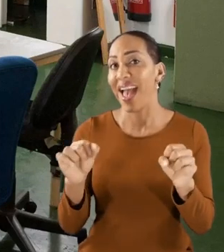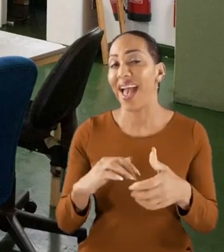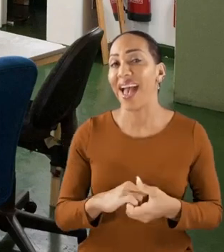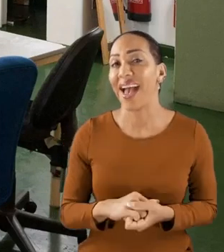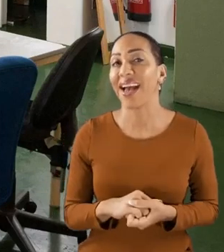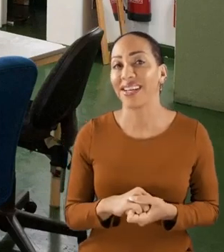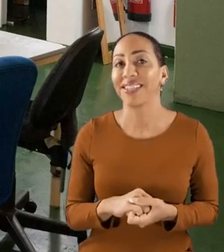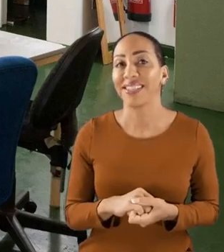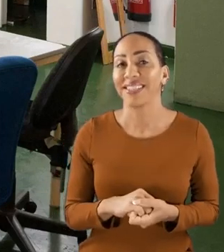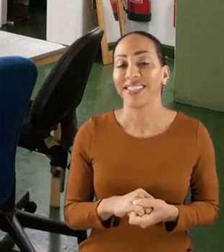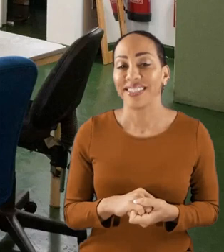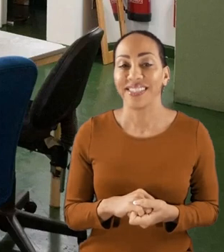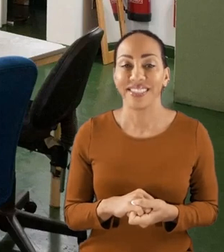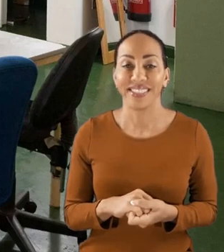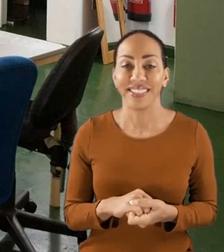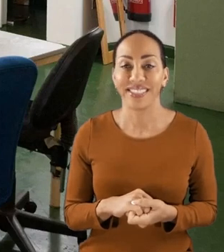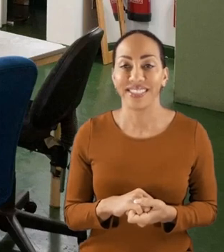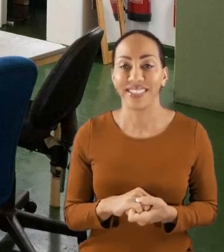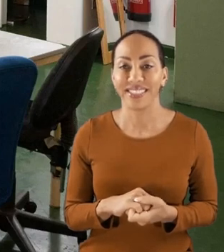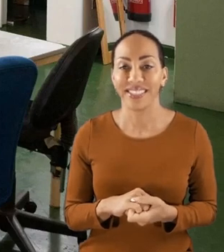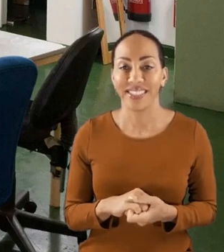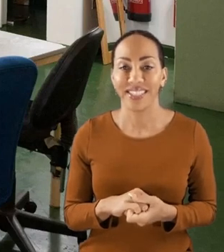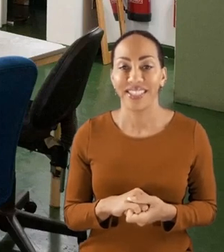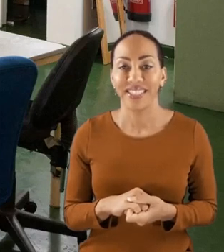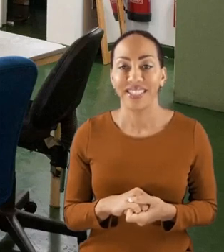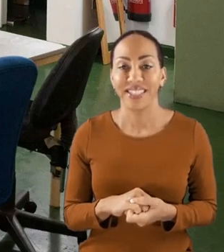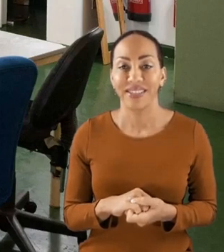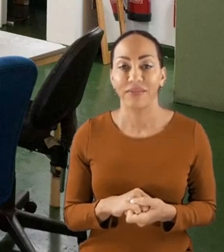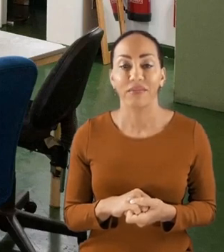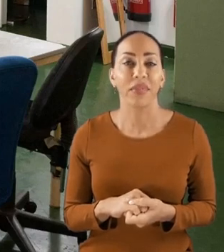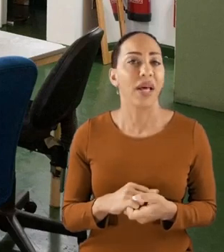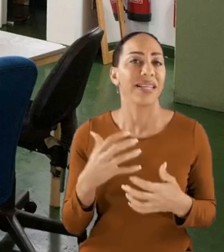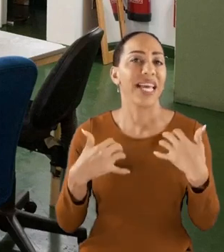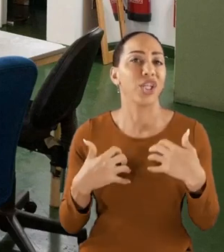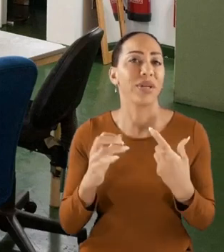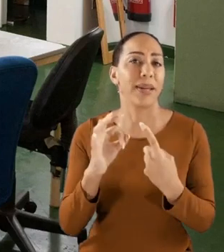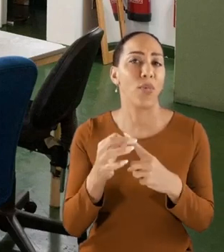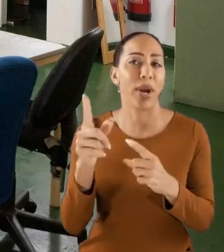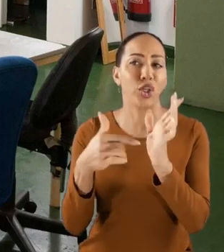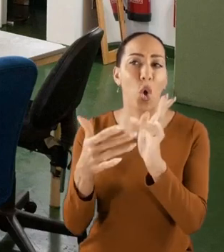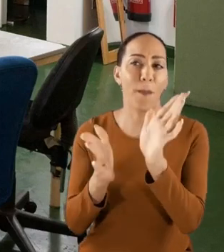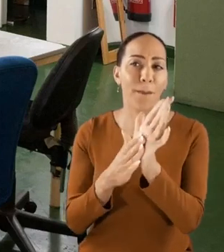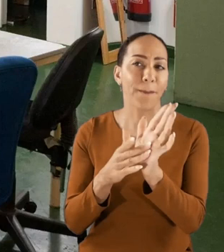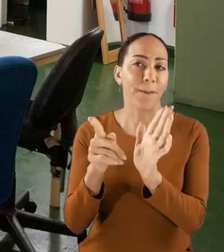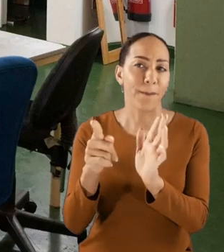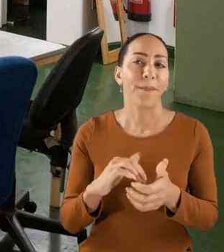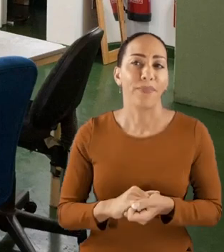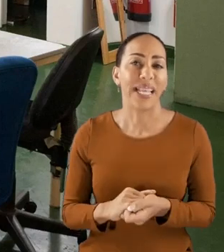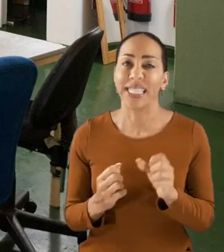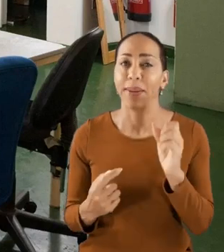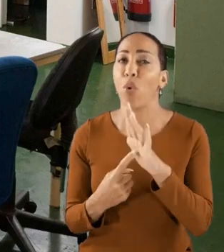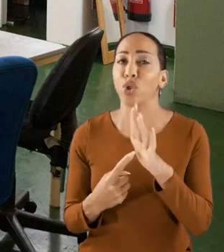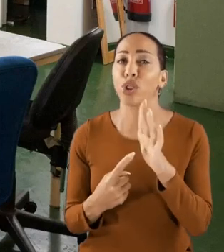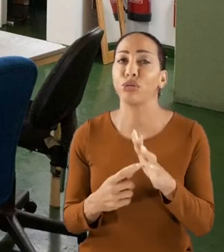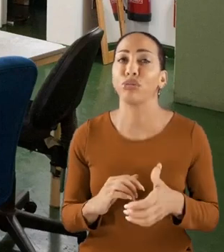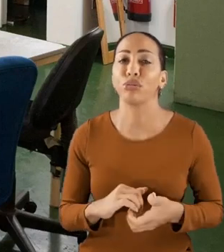I think that's right. And I think what the sort of point that Tom makes is isn't it? For us, it's